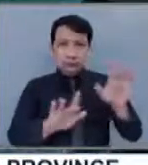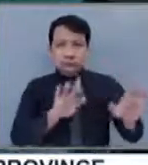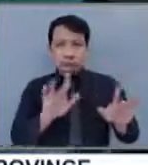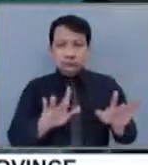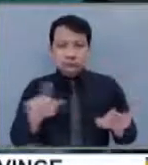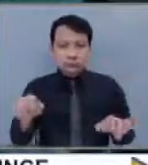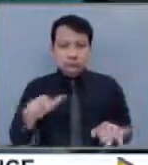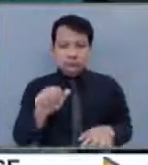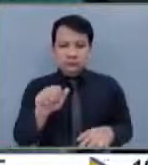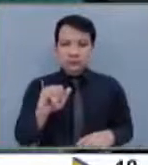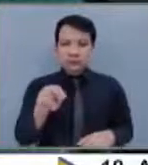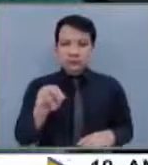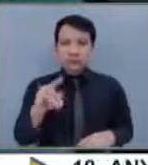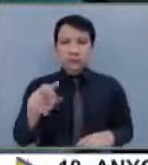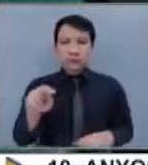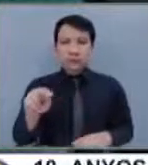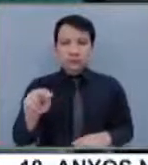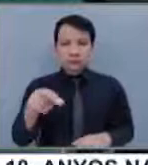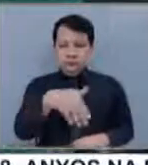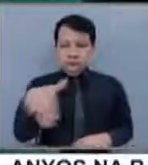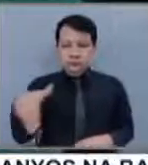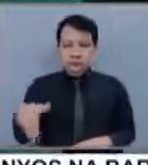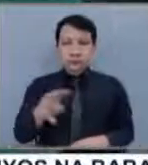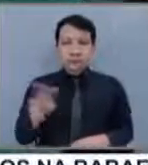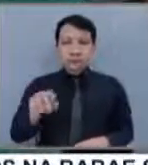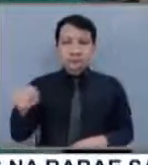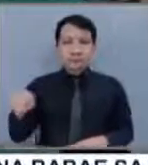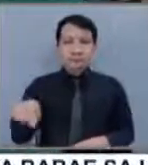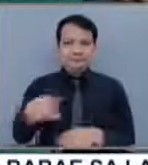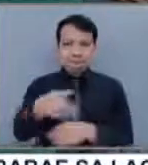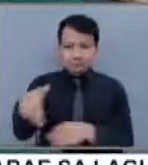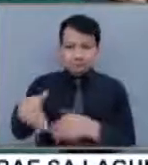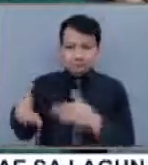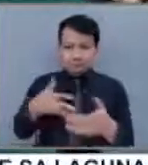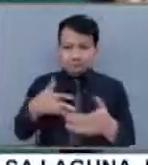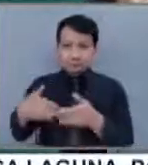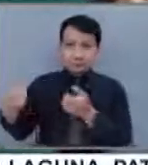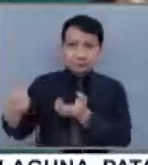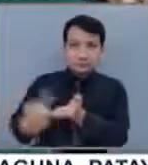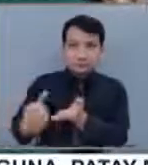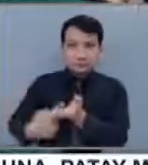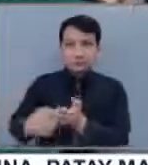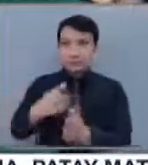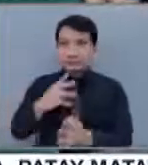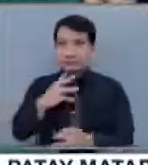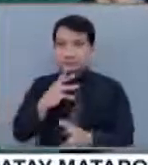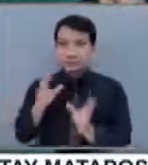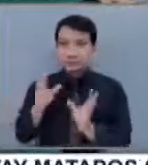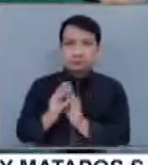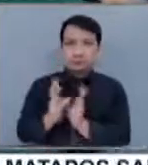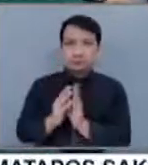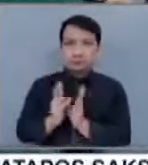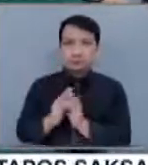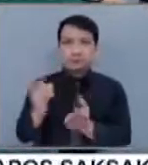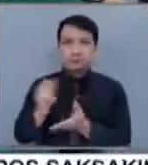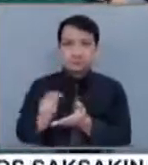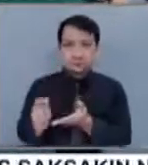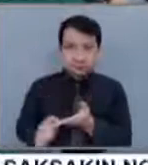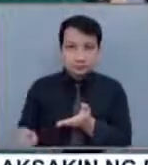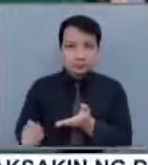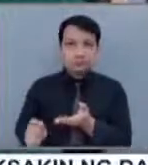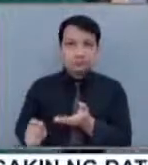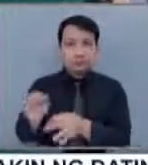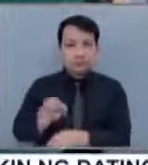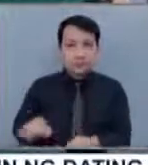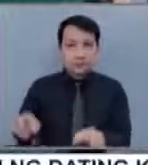every opportunity that we have when we deal with China, whether it be verbally, in a meeting, through writing, we always stress